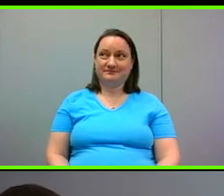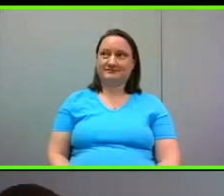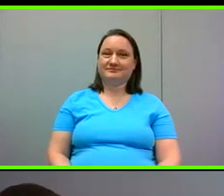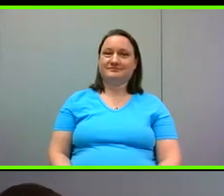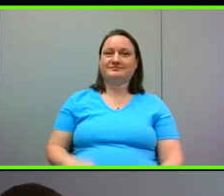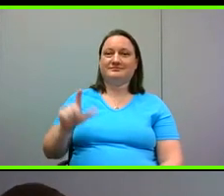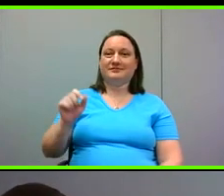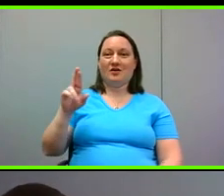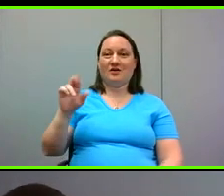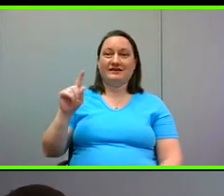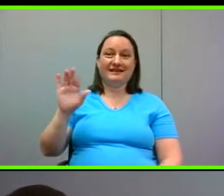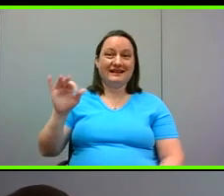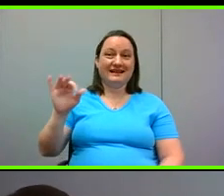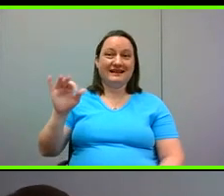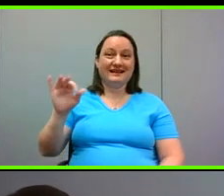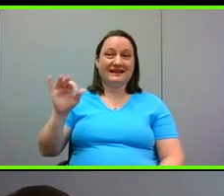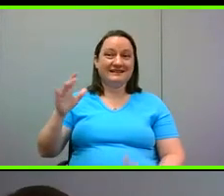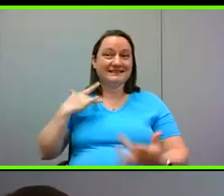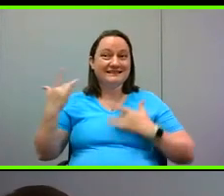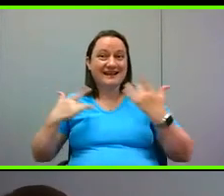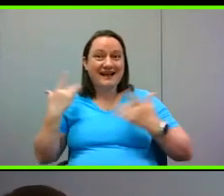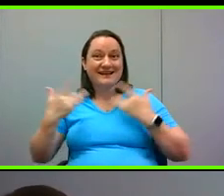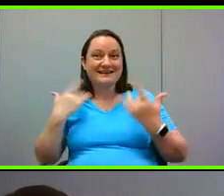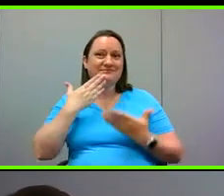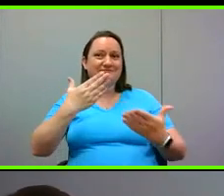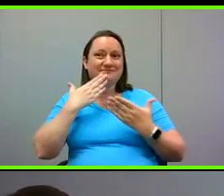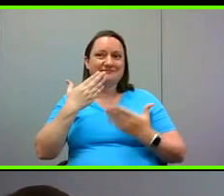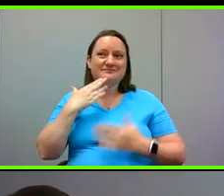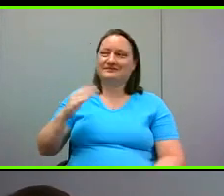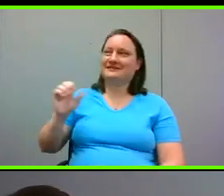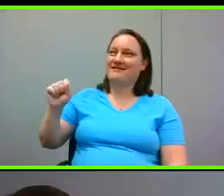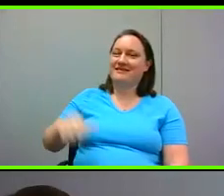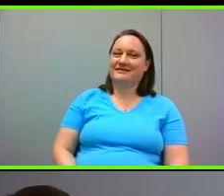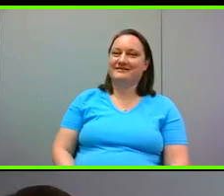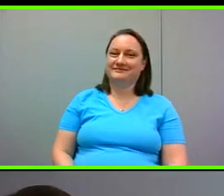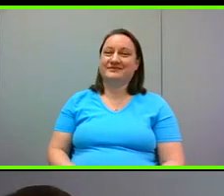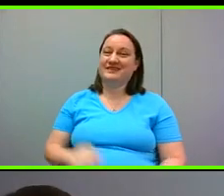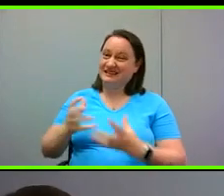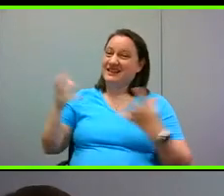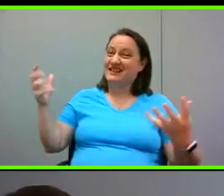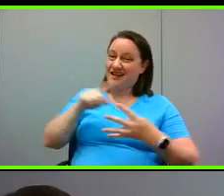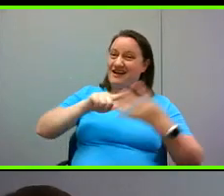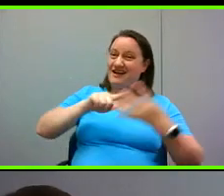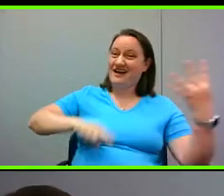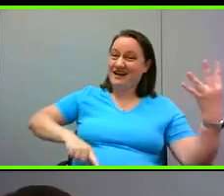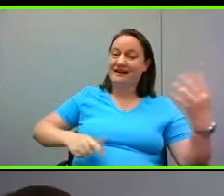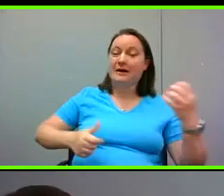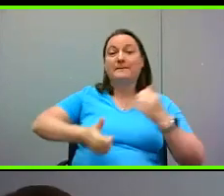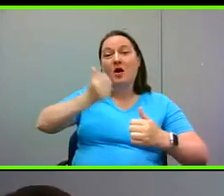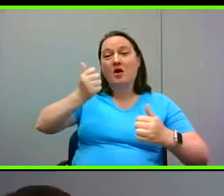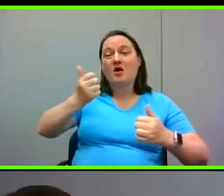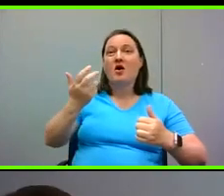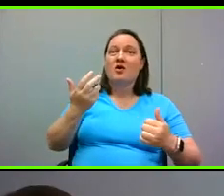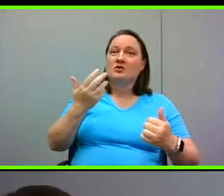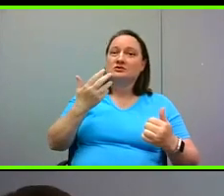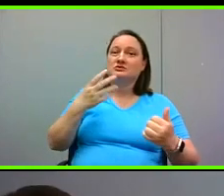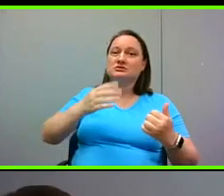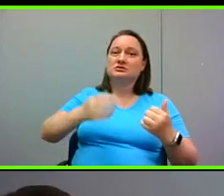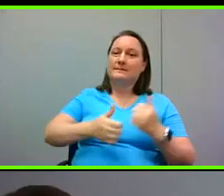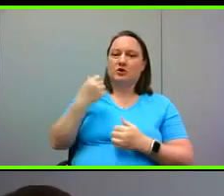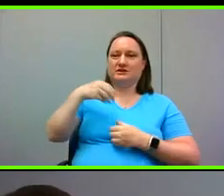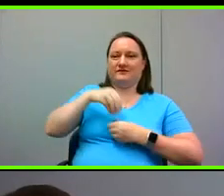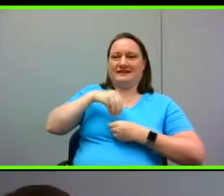That's all really exciting. Thanks, Justin. It's a lot. It's a lot. Most of it's, good thing about it, most of it's inside,